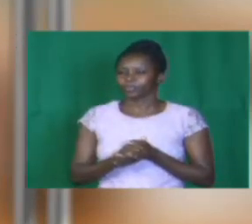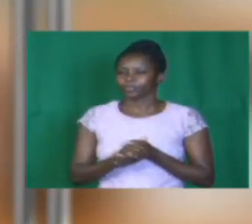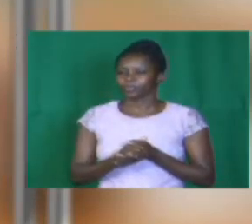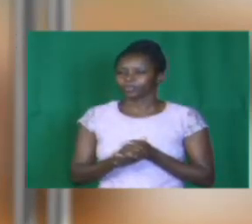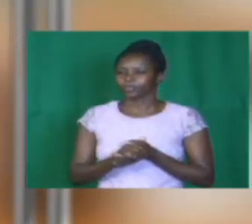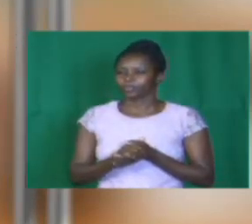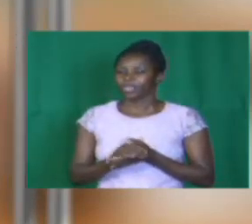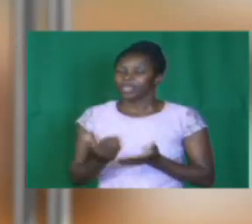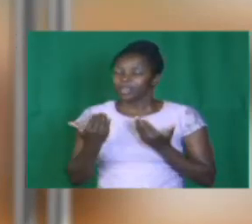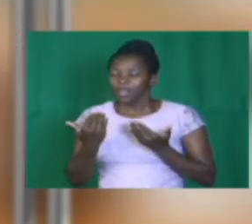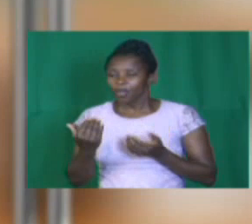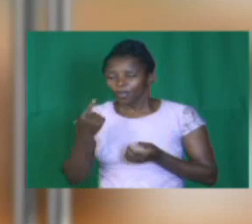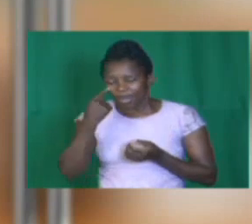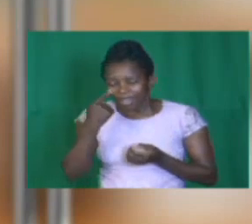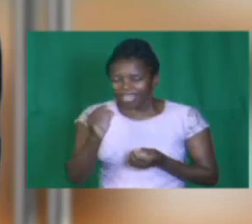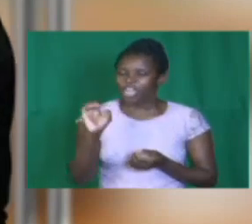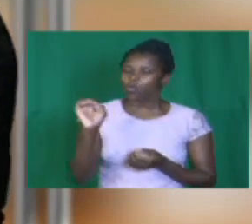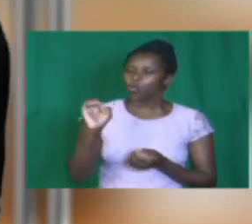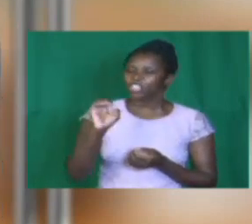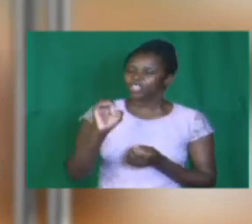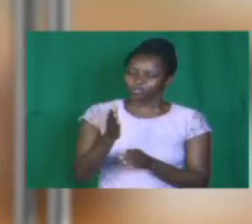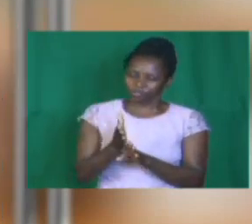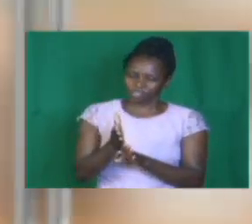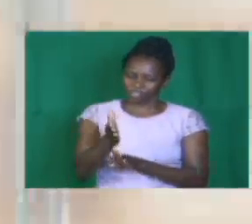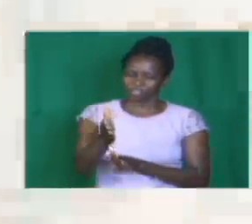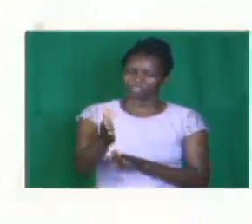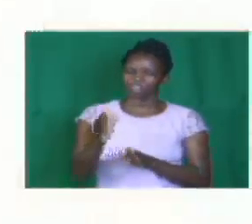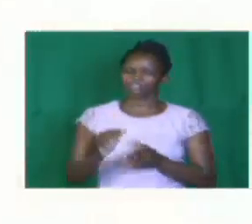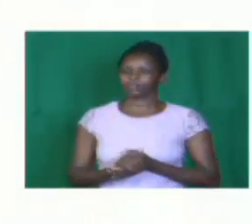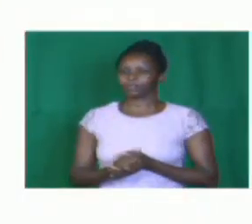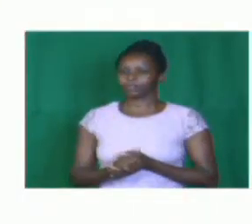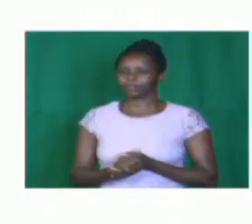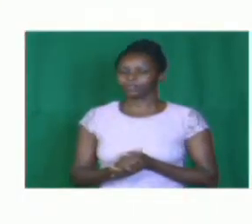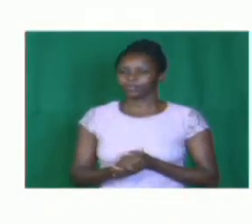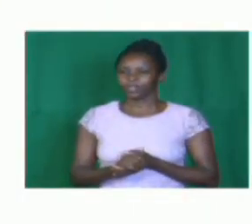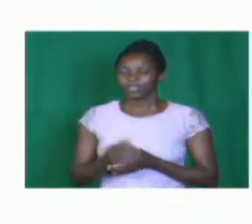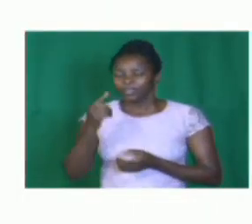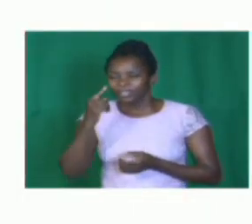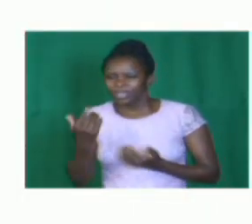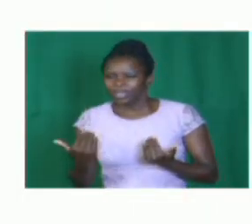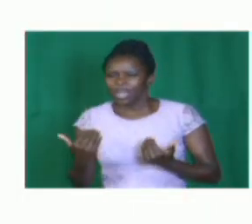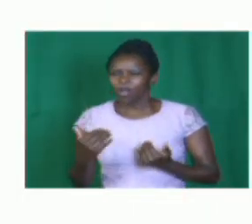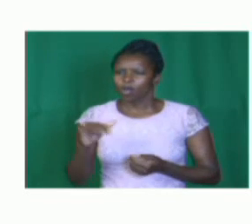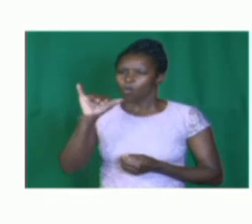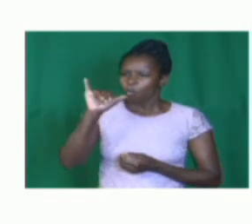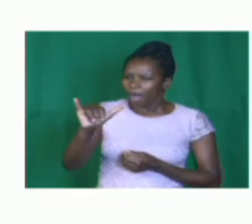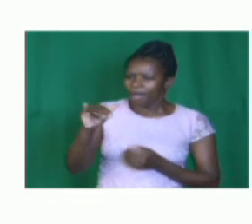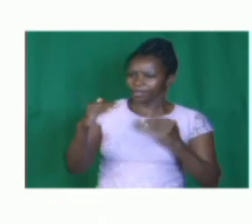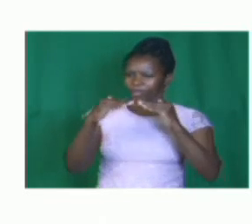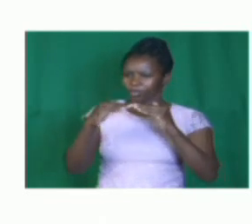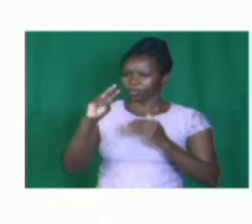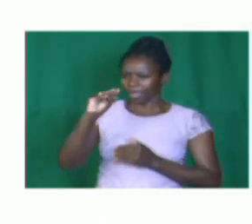the equation of a straight line. Here we are saying you already know what m